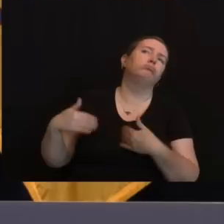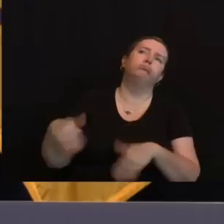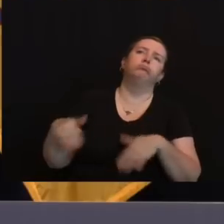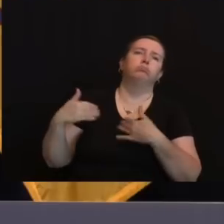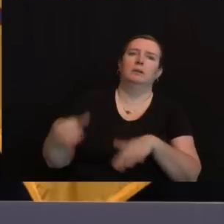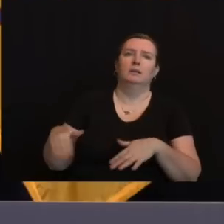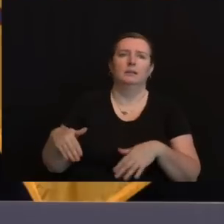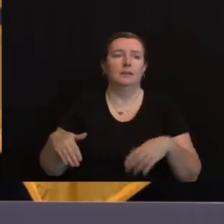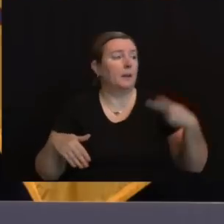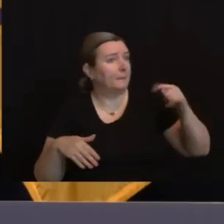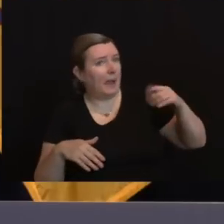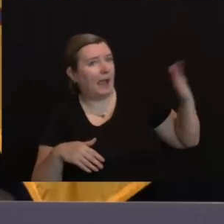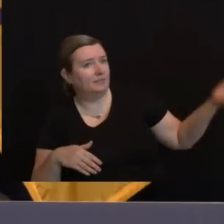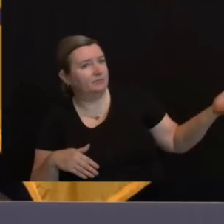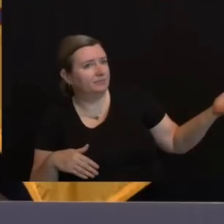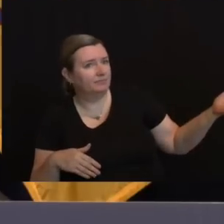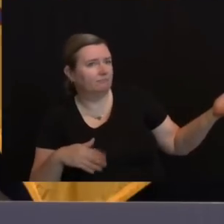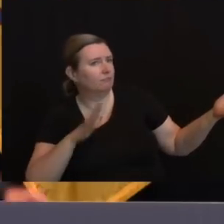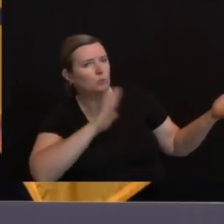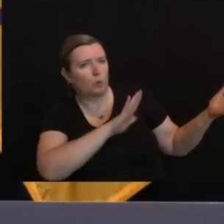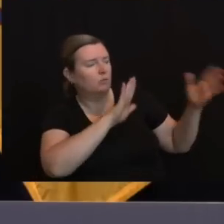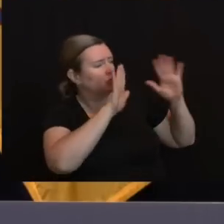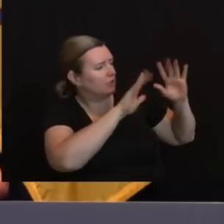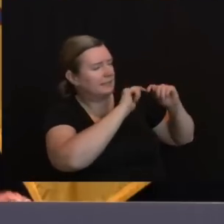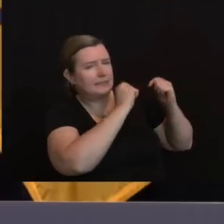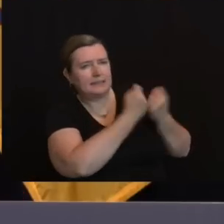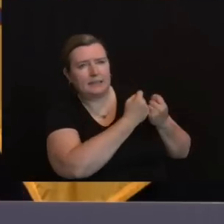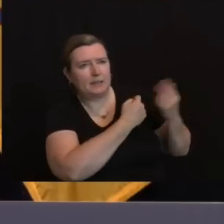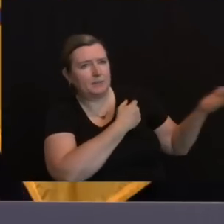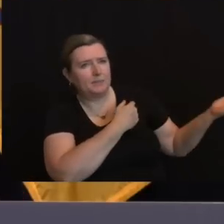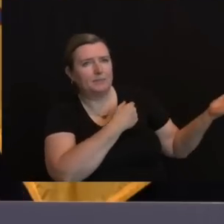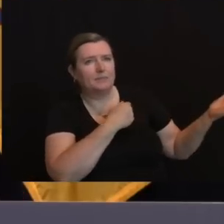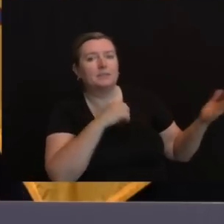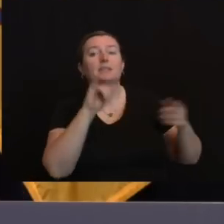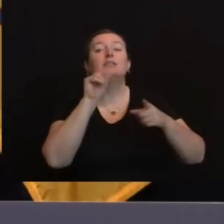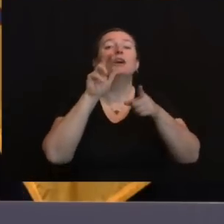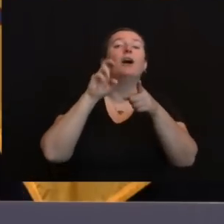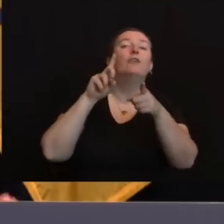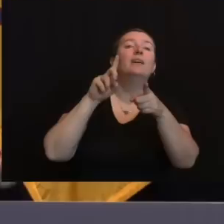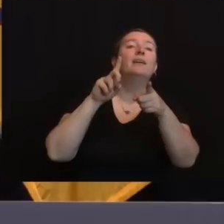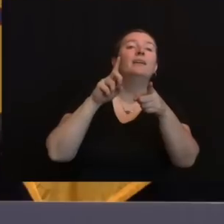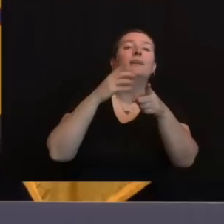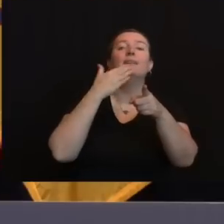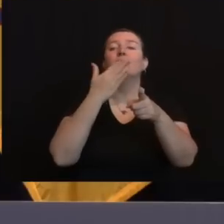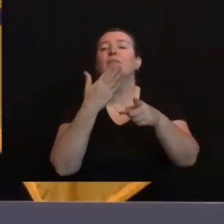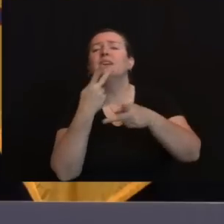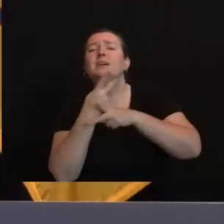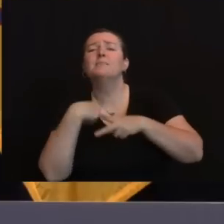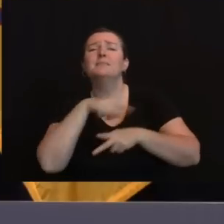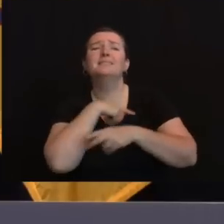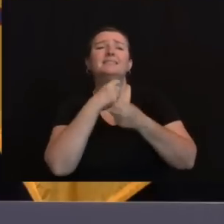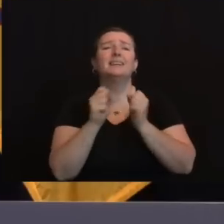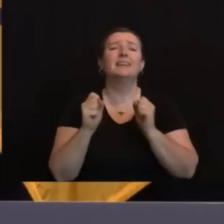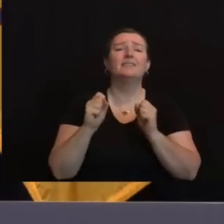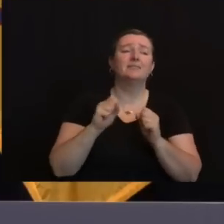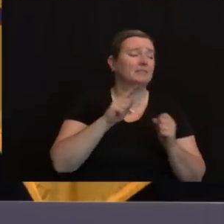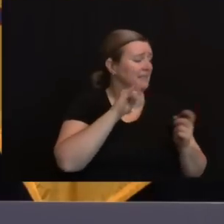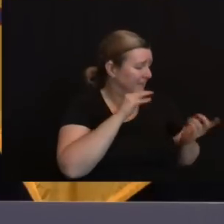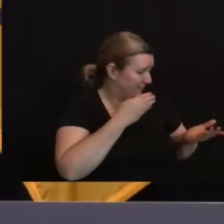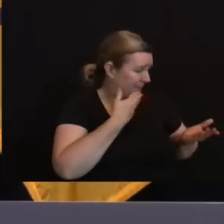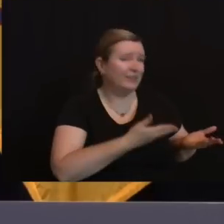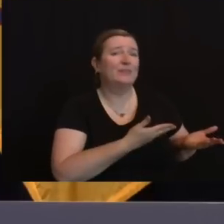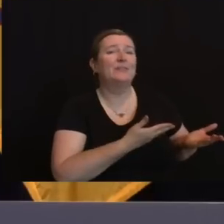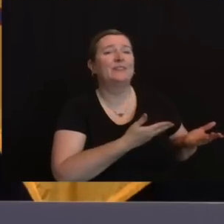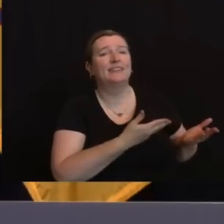Pat, to you and your extraordinary team. Jared, likewise, keeping us safe. Tim, thank you for everything you and the EDA